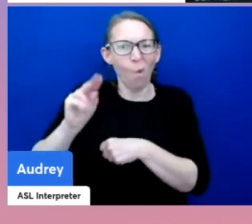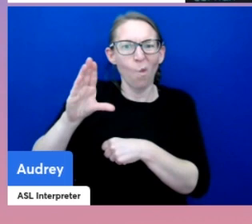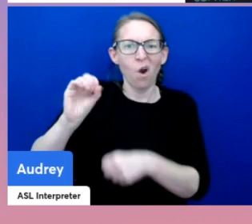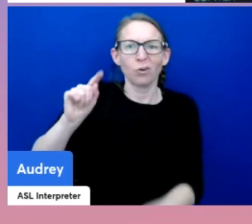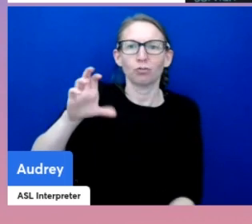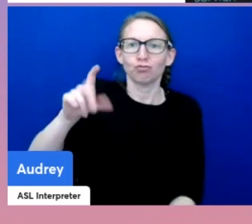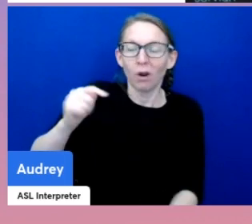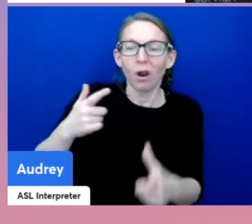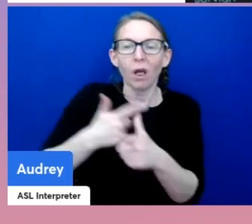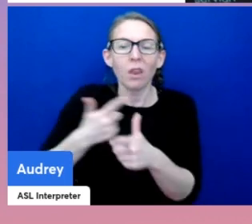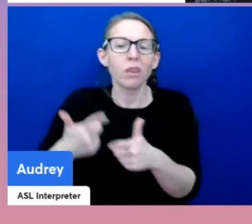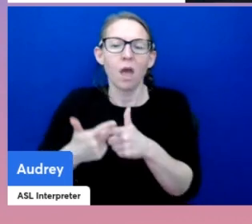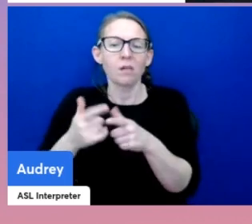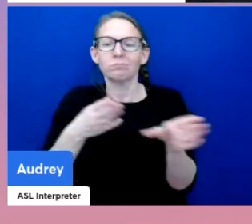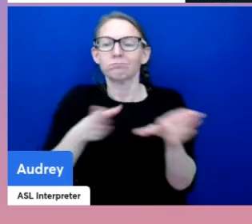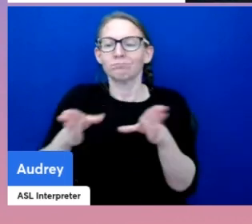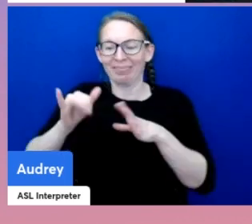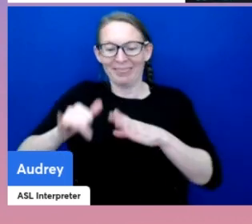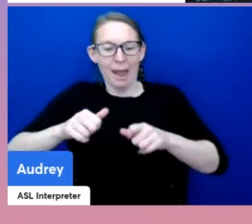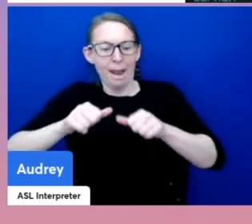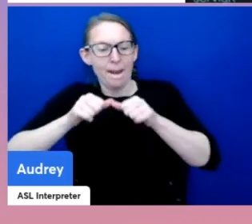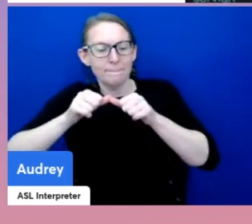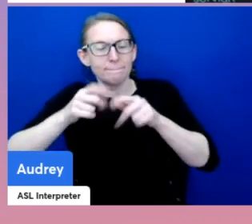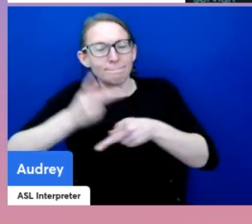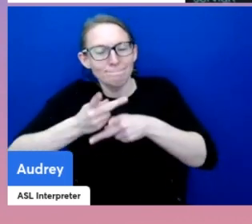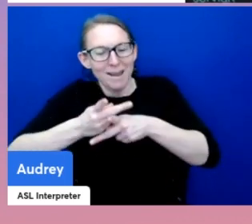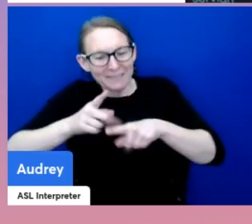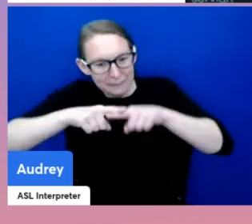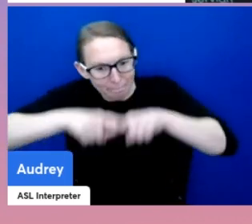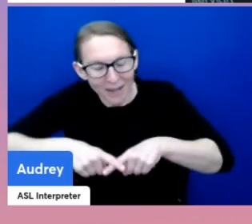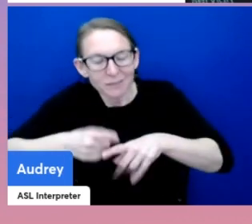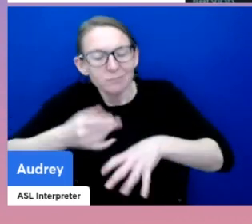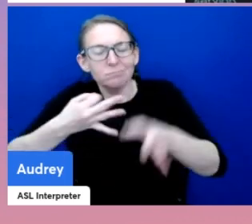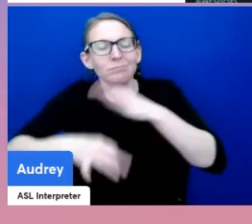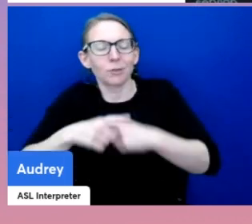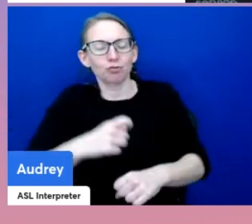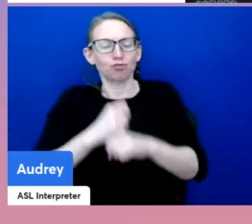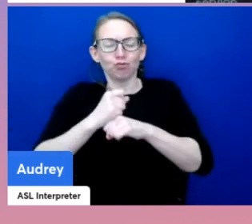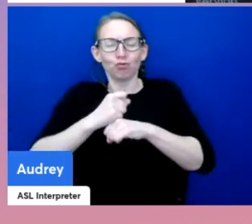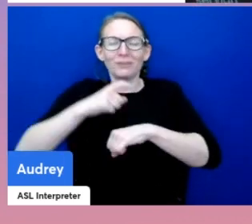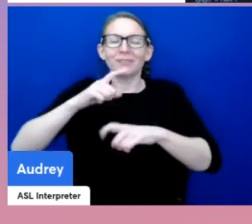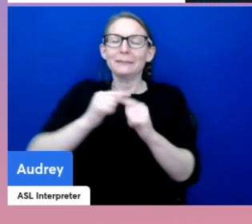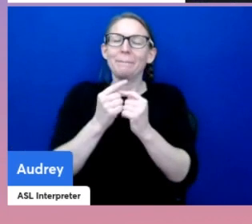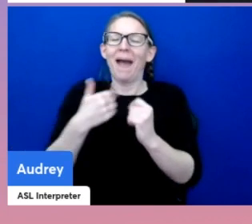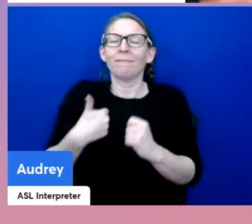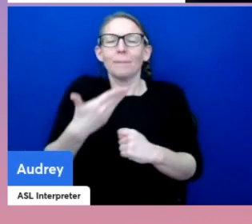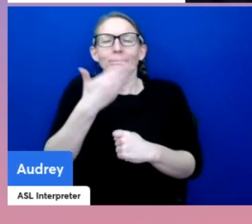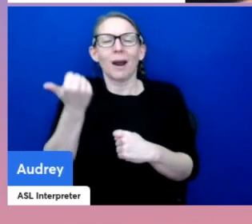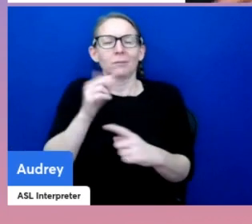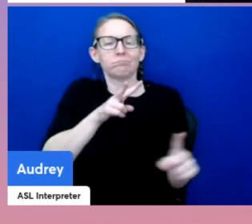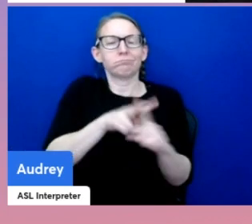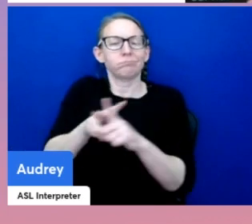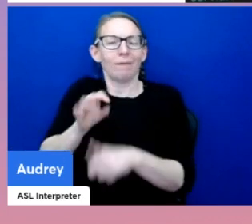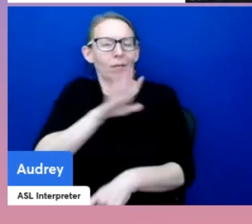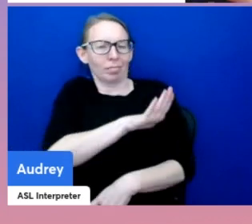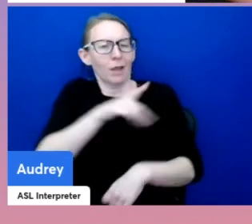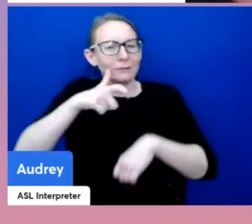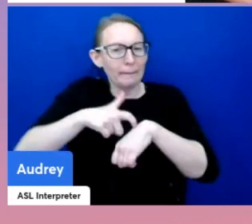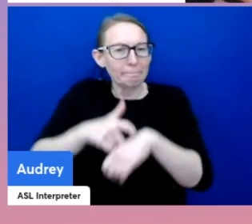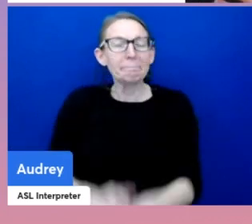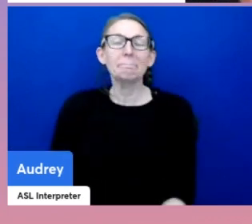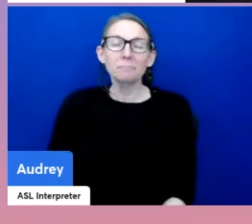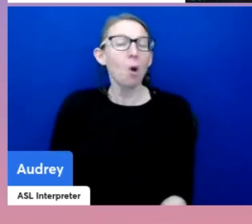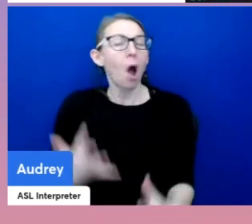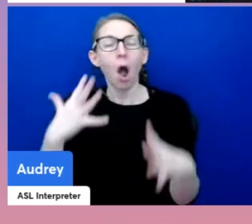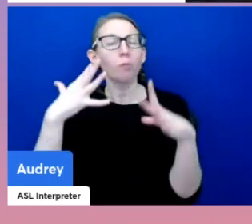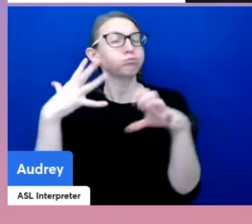maintenance dependency on the security team, allowing for the security team to make better use of their time. So to finish off, let's